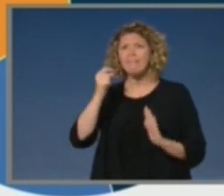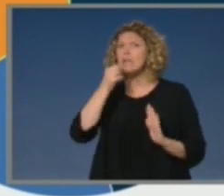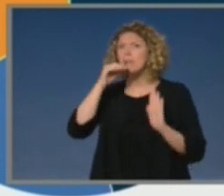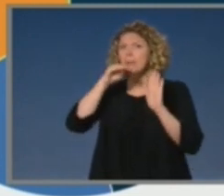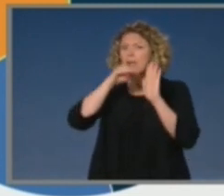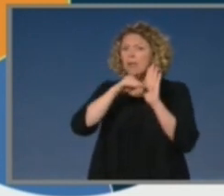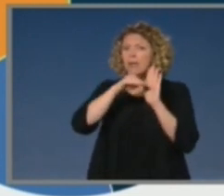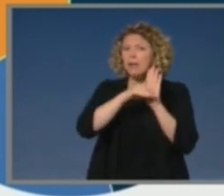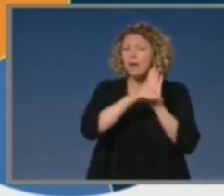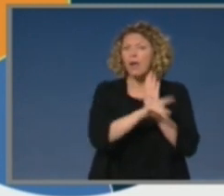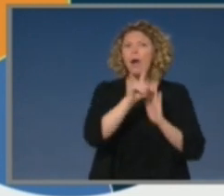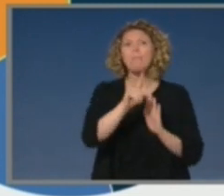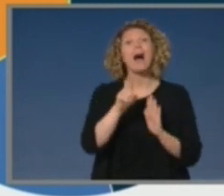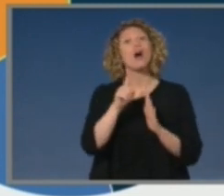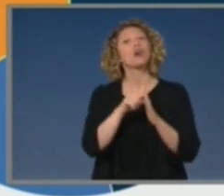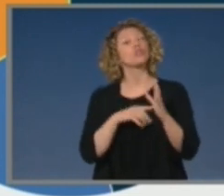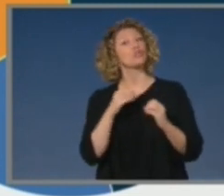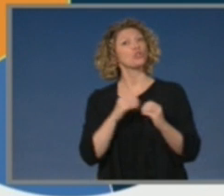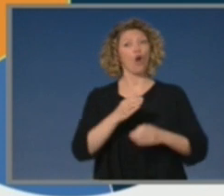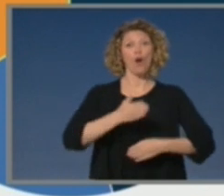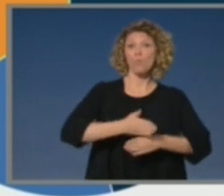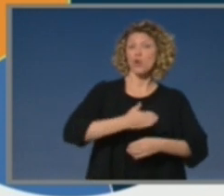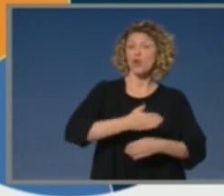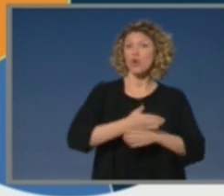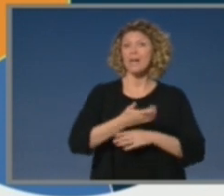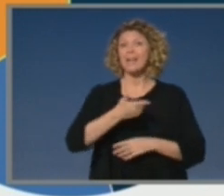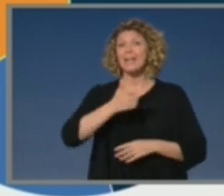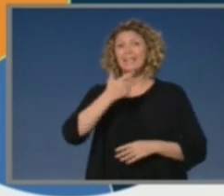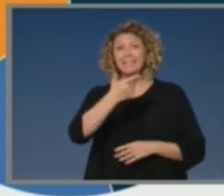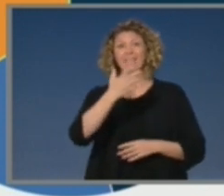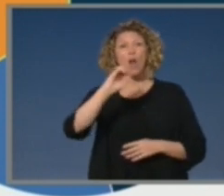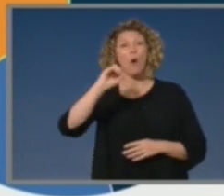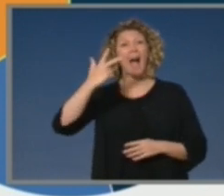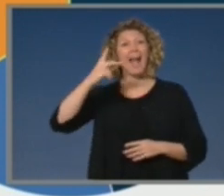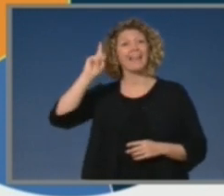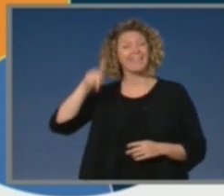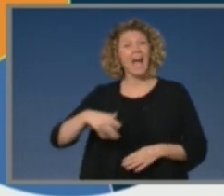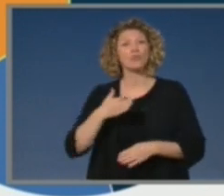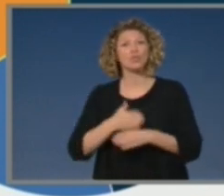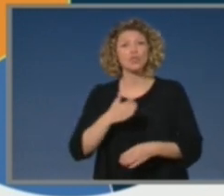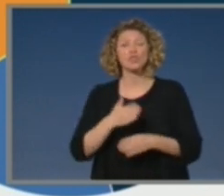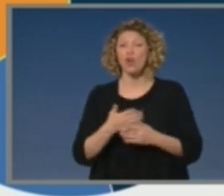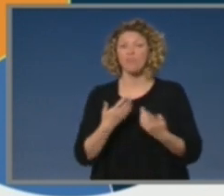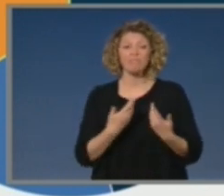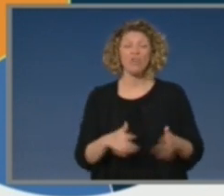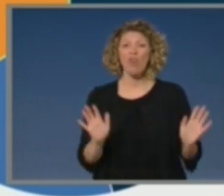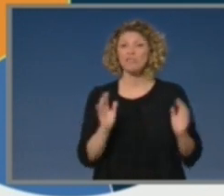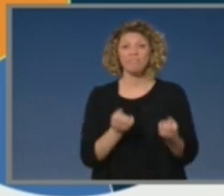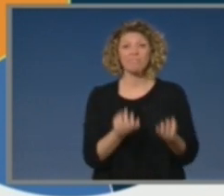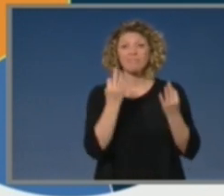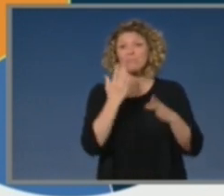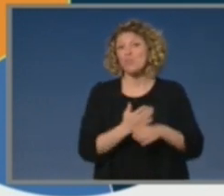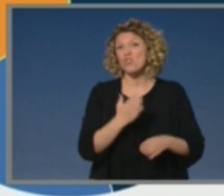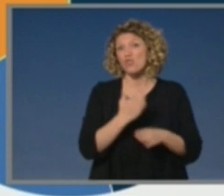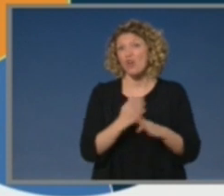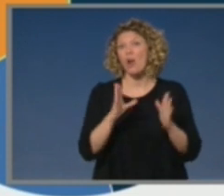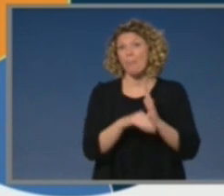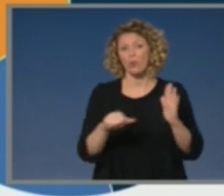the jobs, 708,000 jobs estimated to be lost and impacted. by these